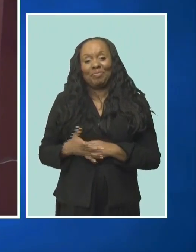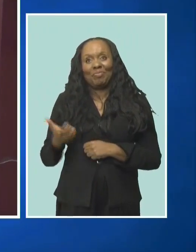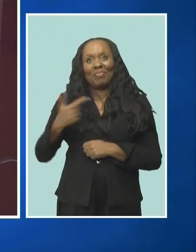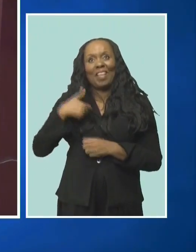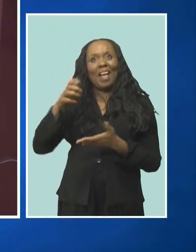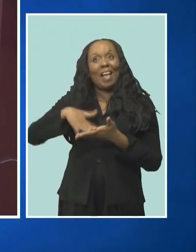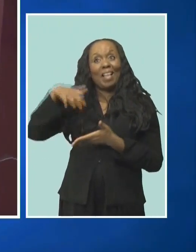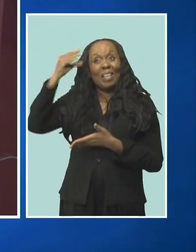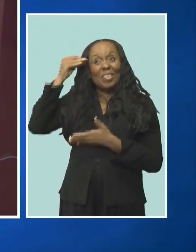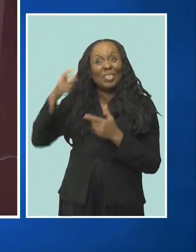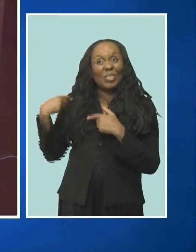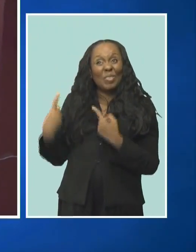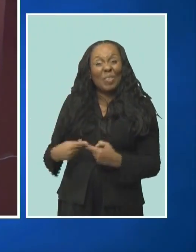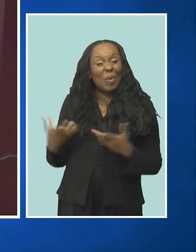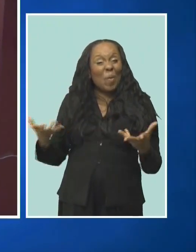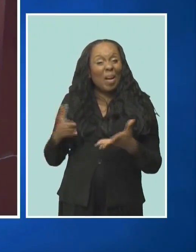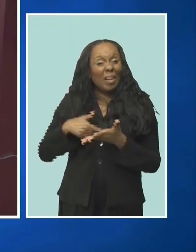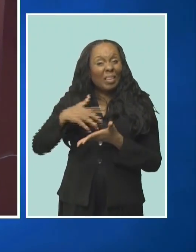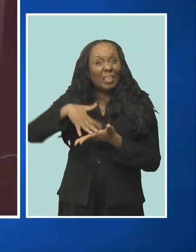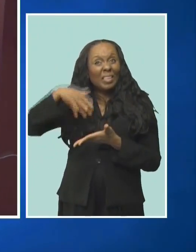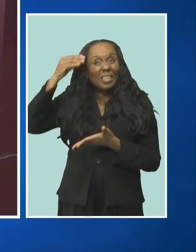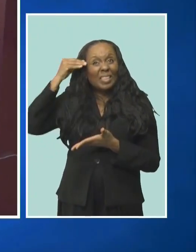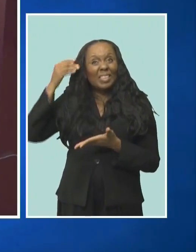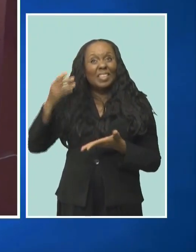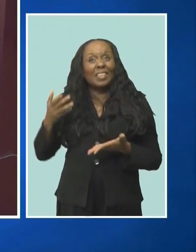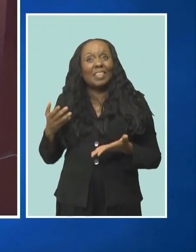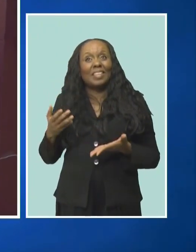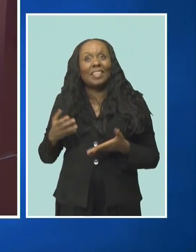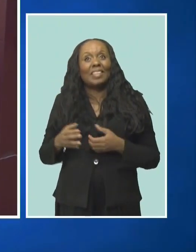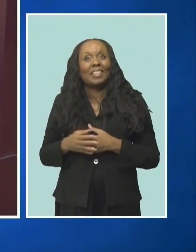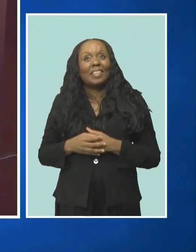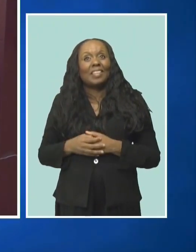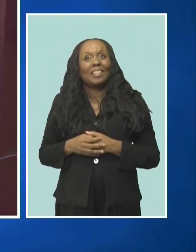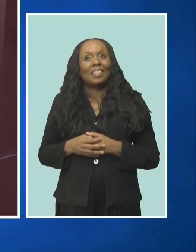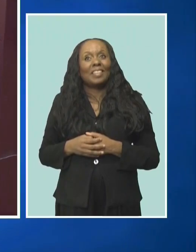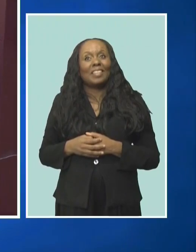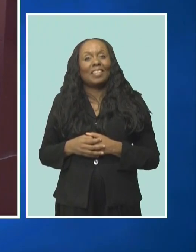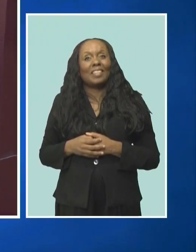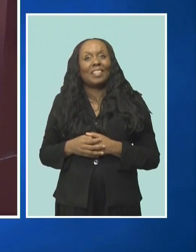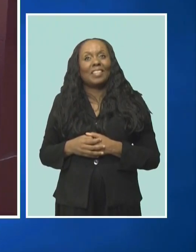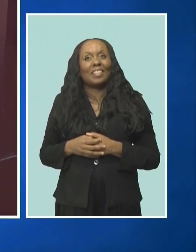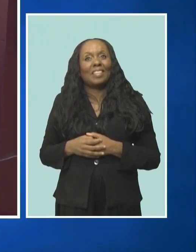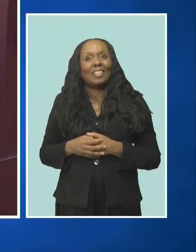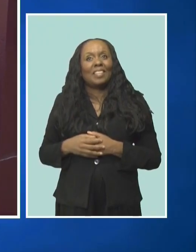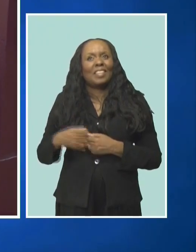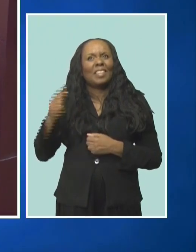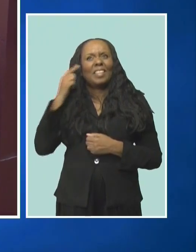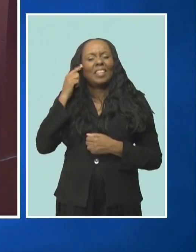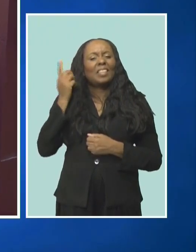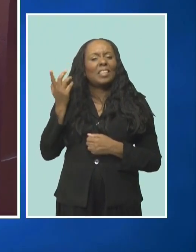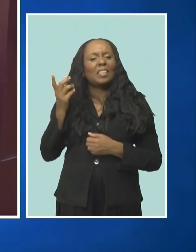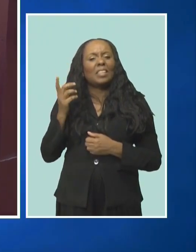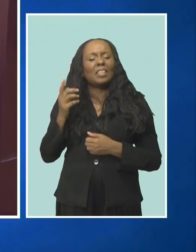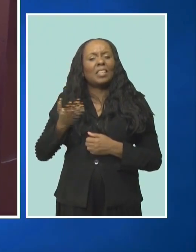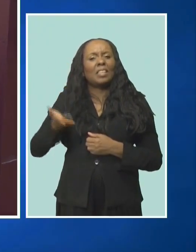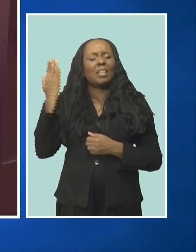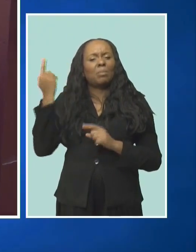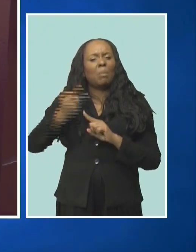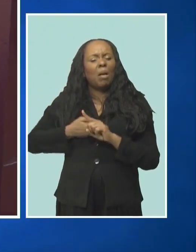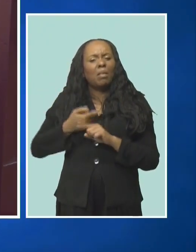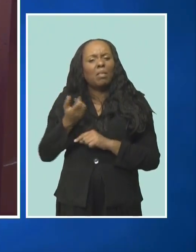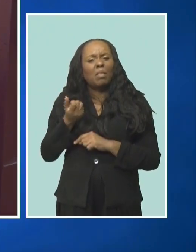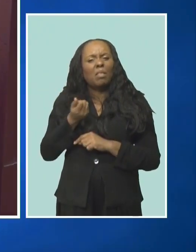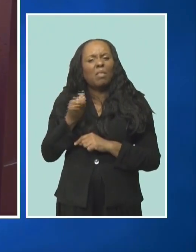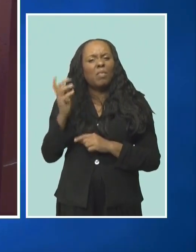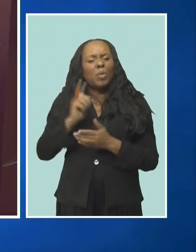so far about, I think it was a few weeks ago or last month or something around that